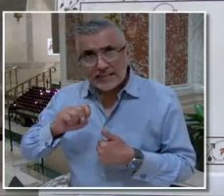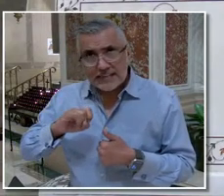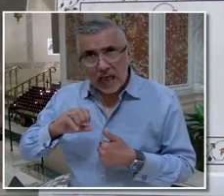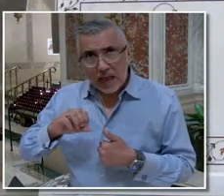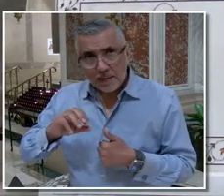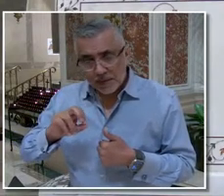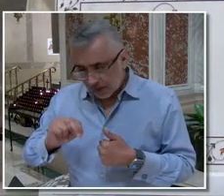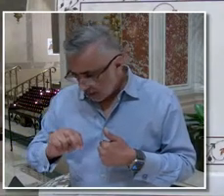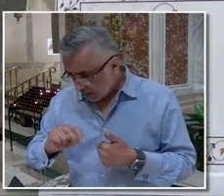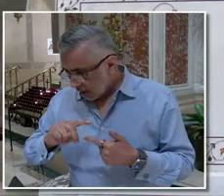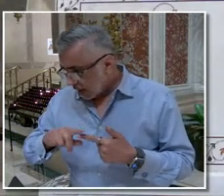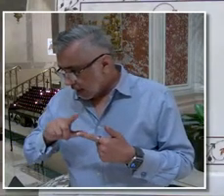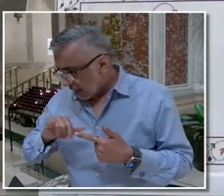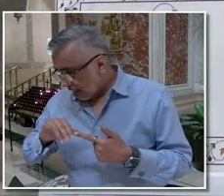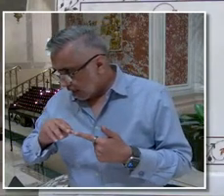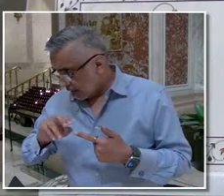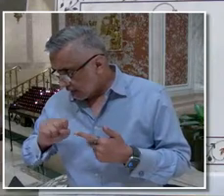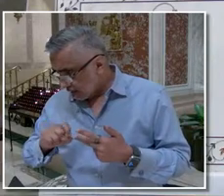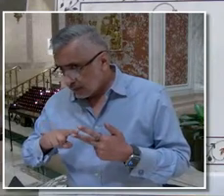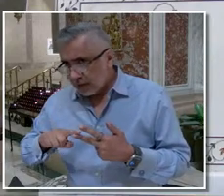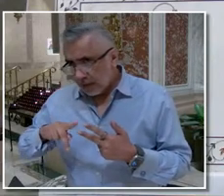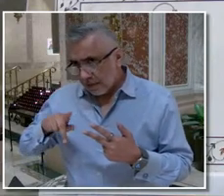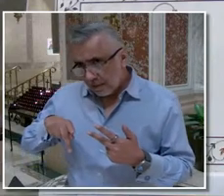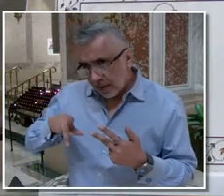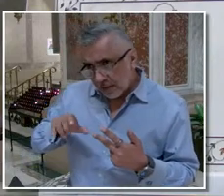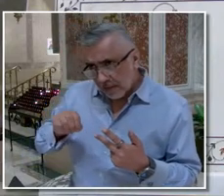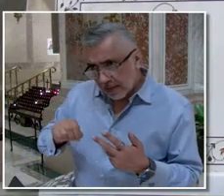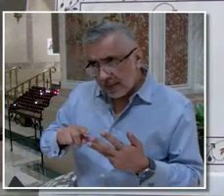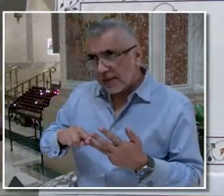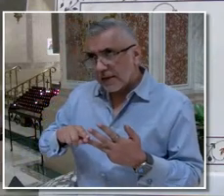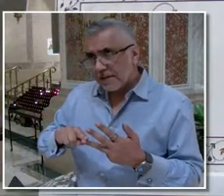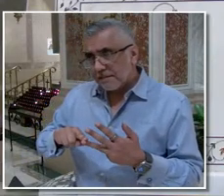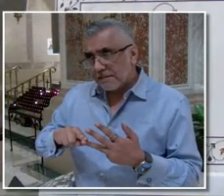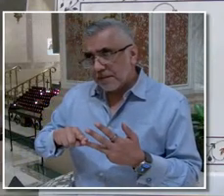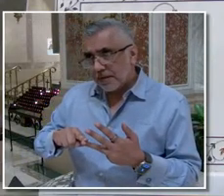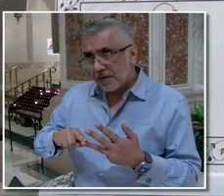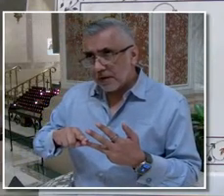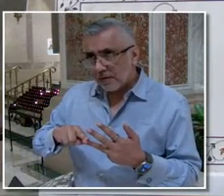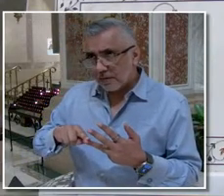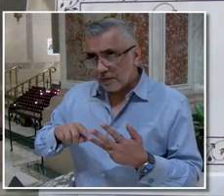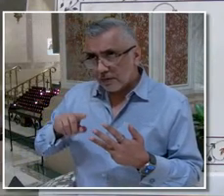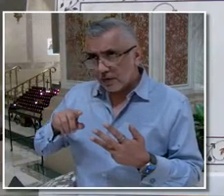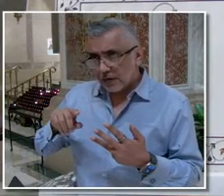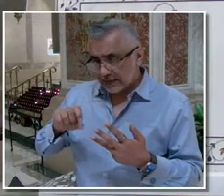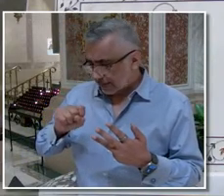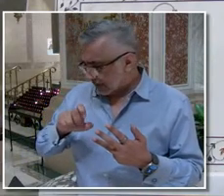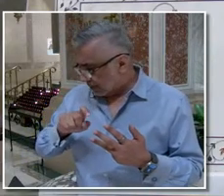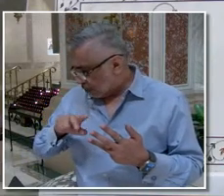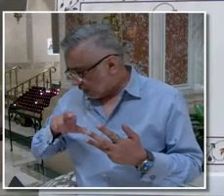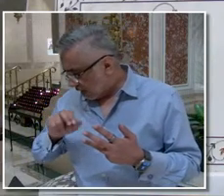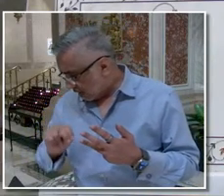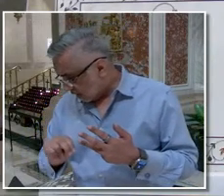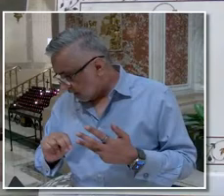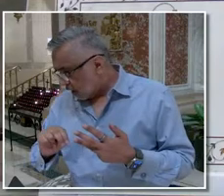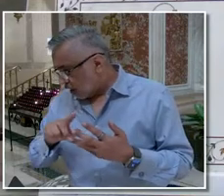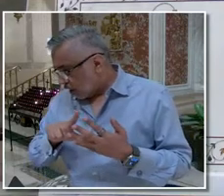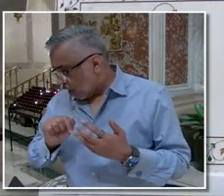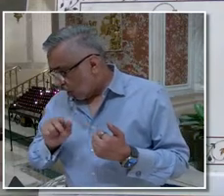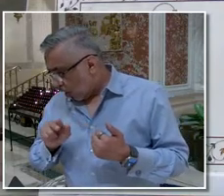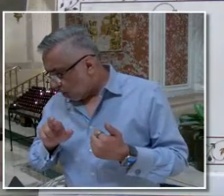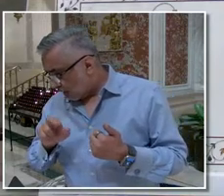Jude, Linus, Cletus, Clement, Sixtus, Cornelius, Cyprian,